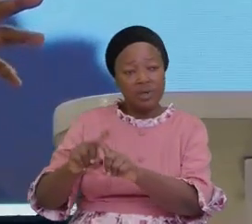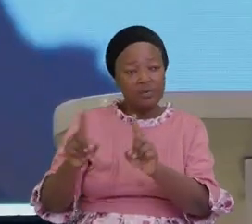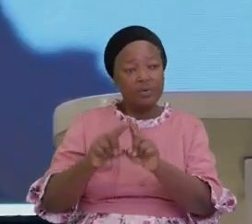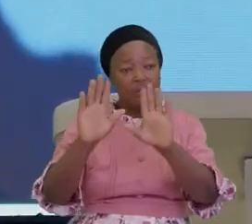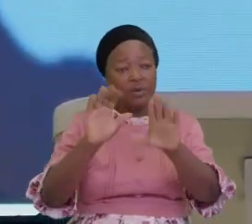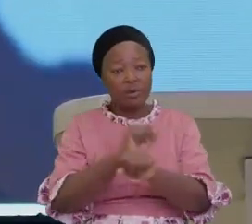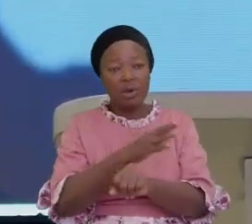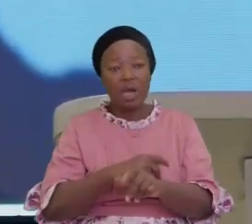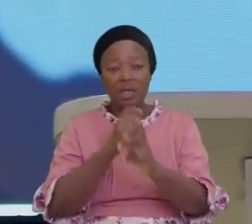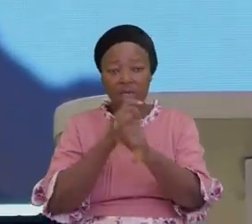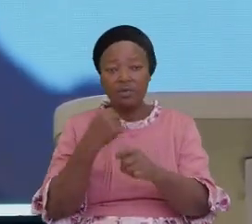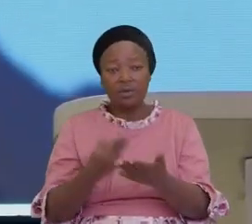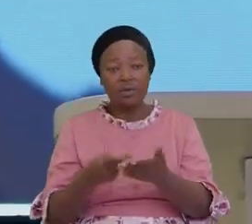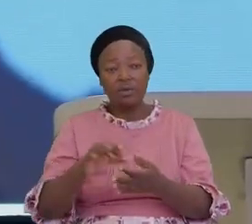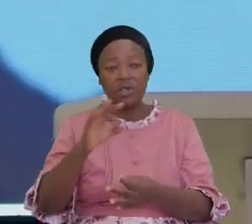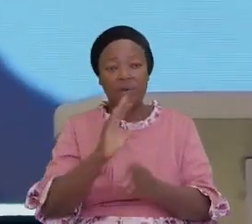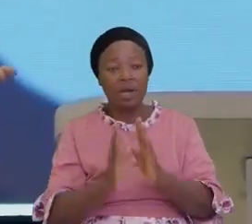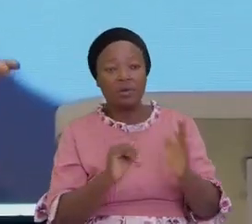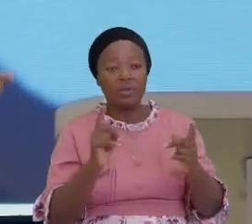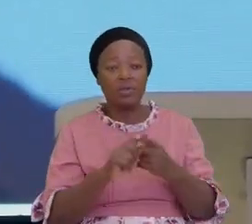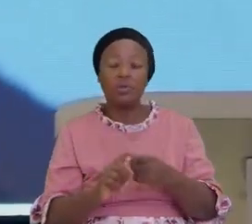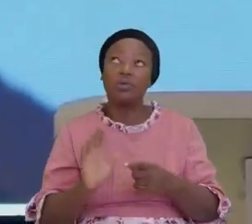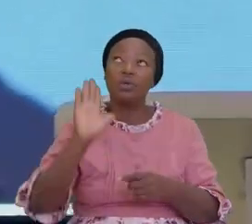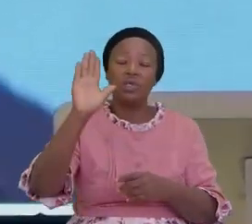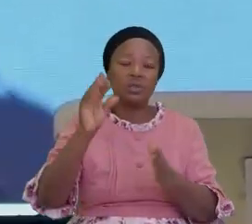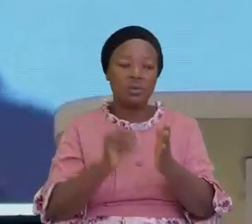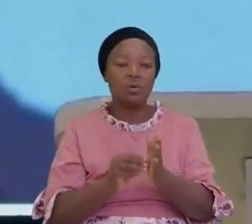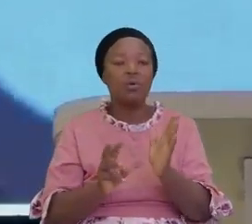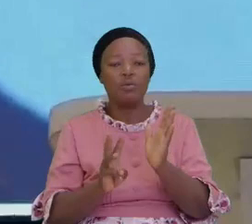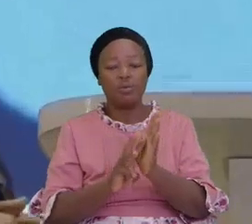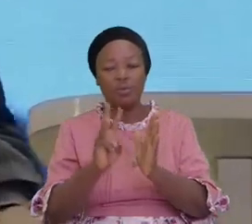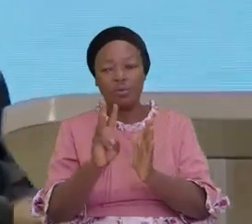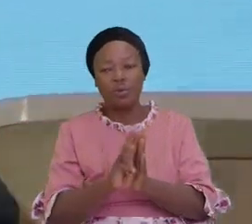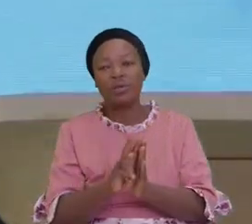Ghost, according to his own will.